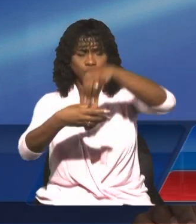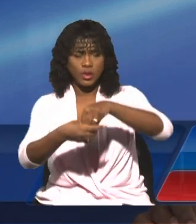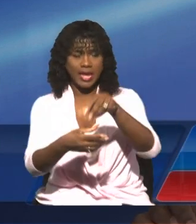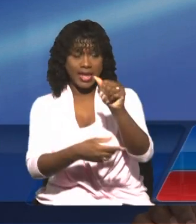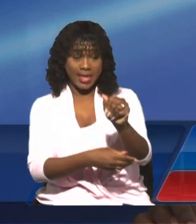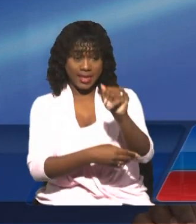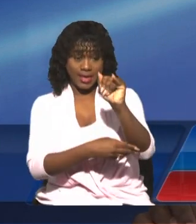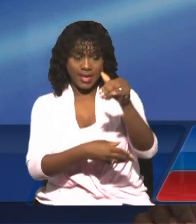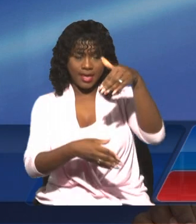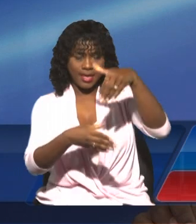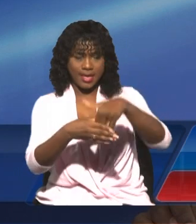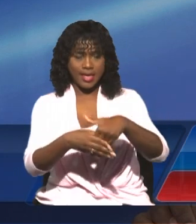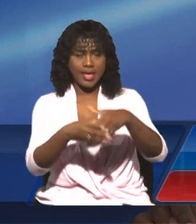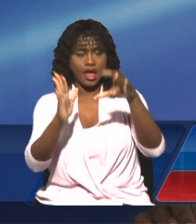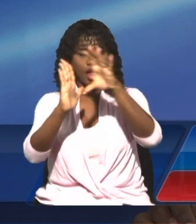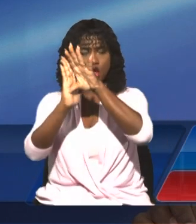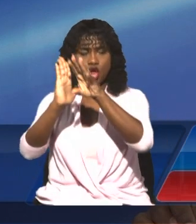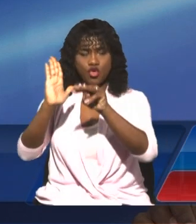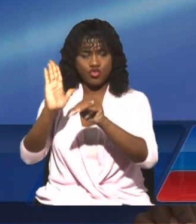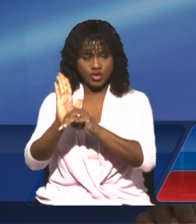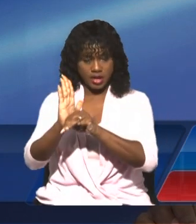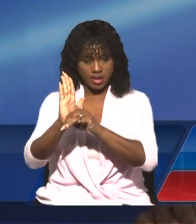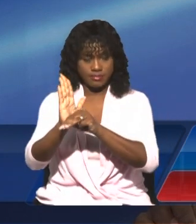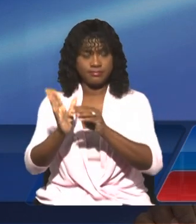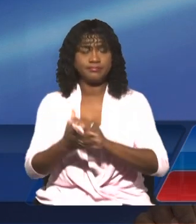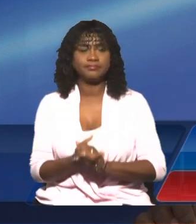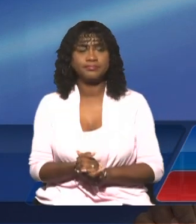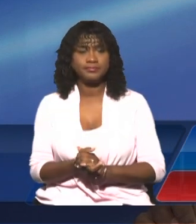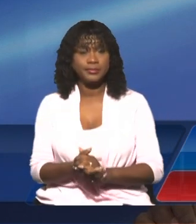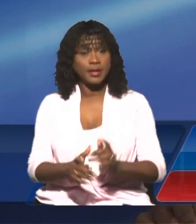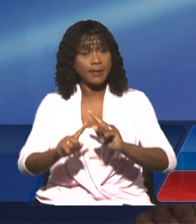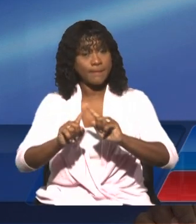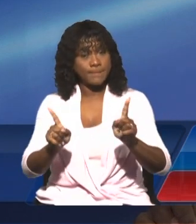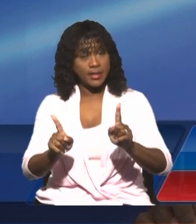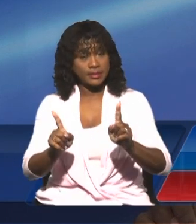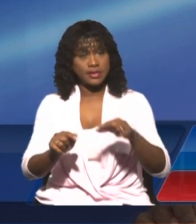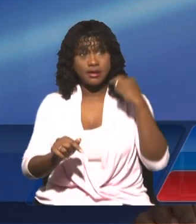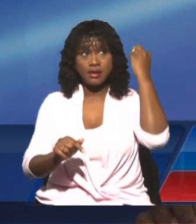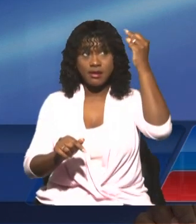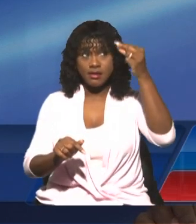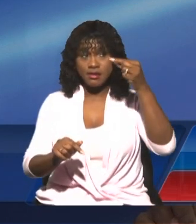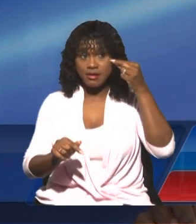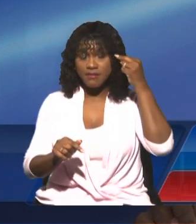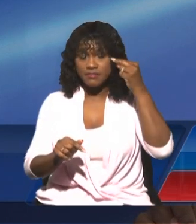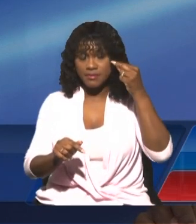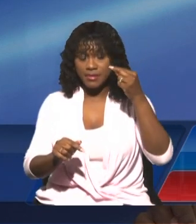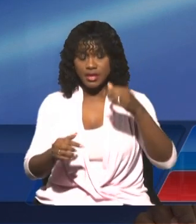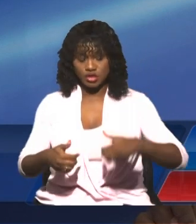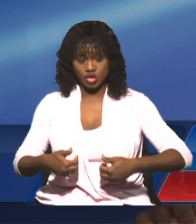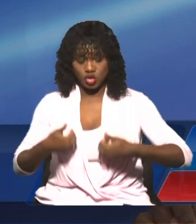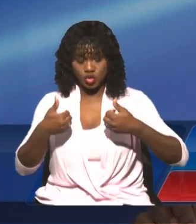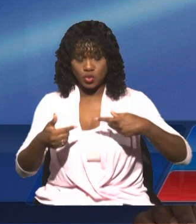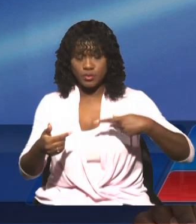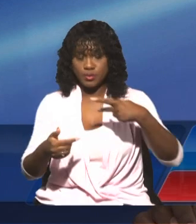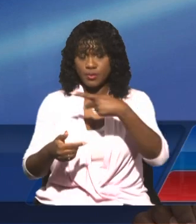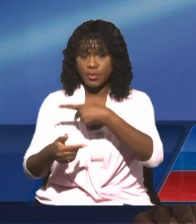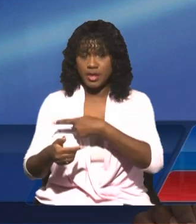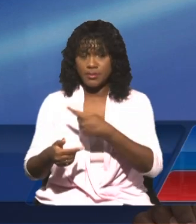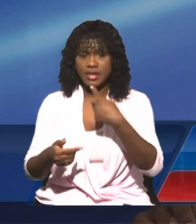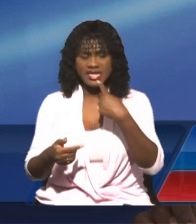curriculum at the 21st National Youth Parliament. But as the youth government pointed out, the youth opposition brought